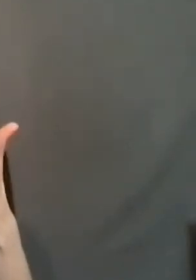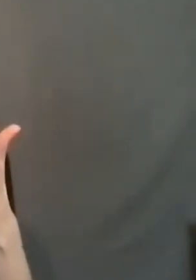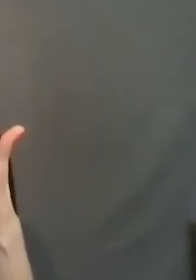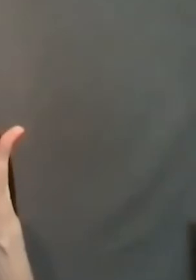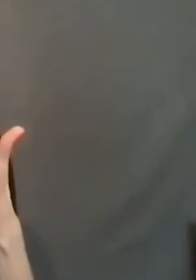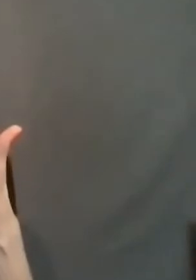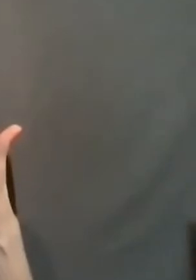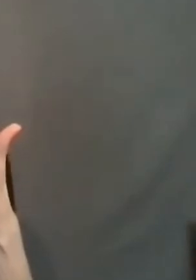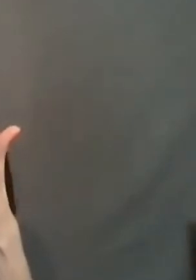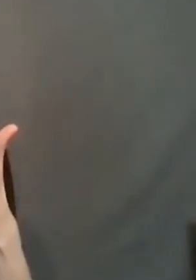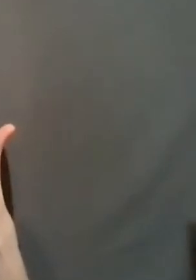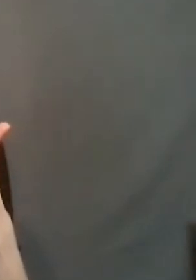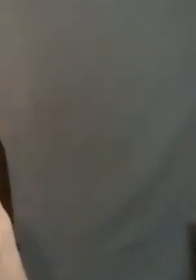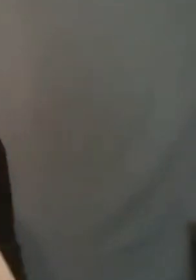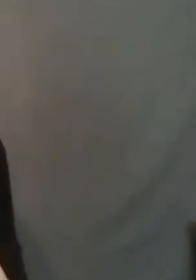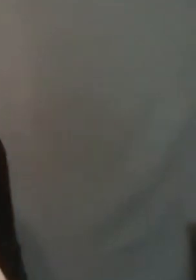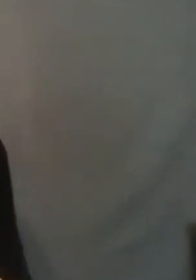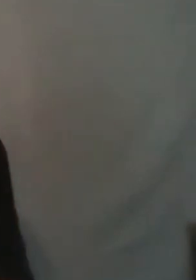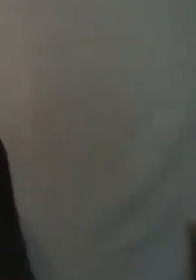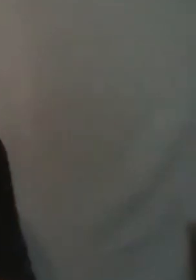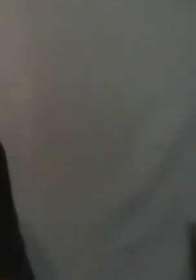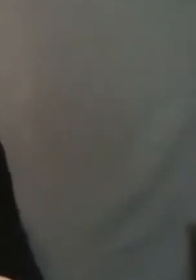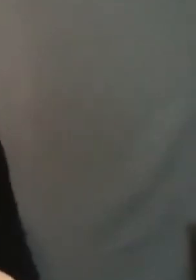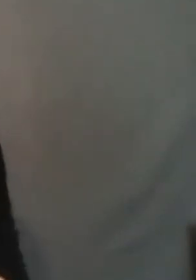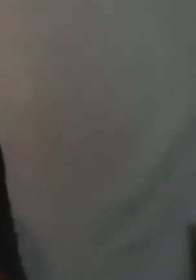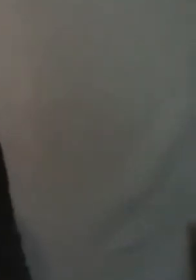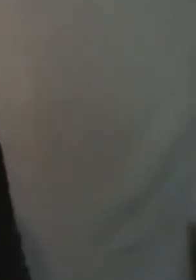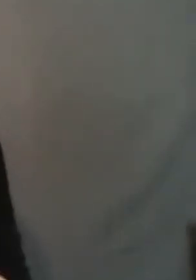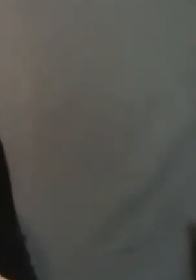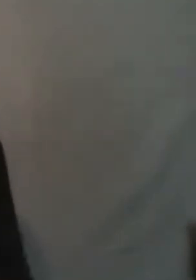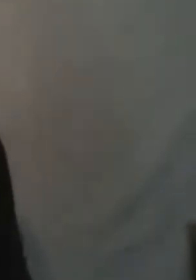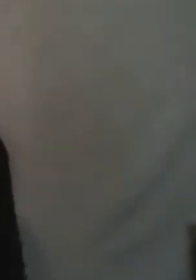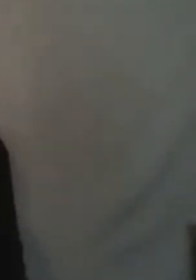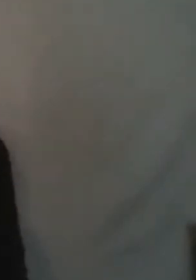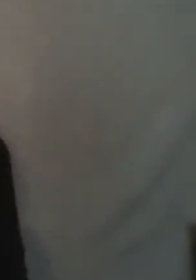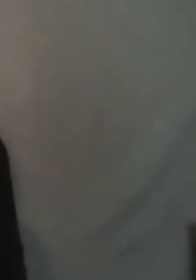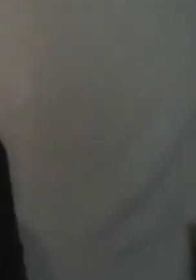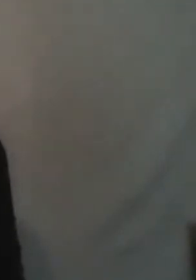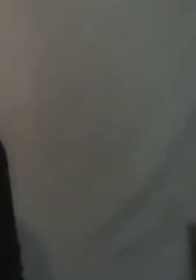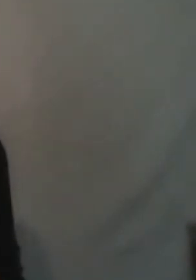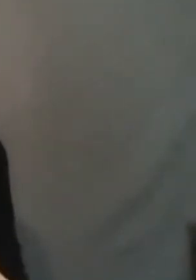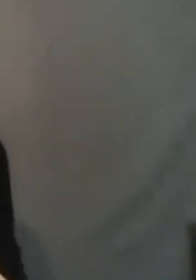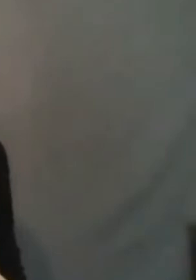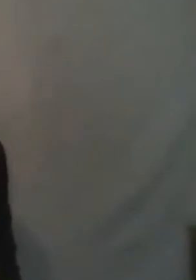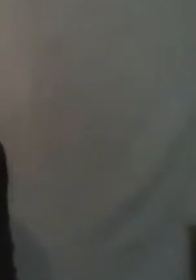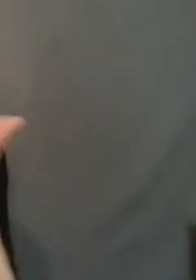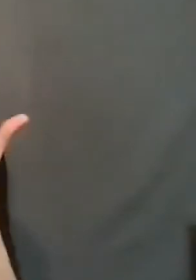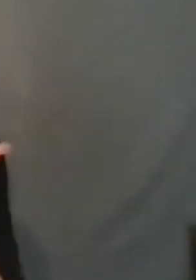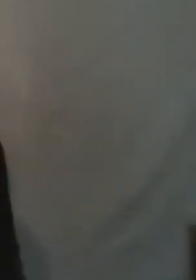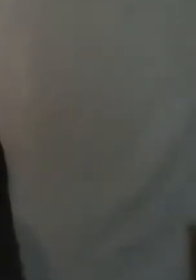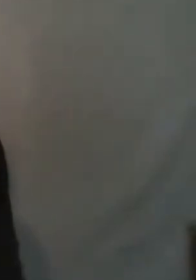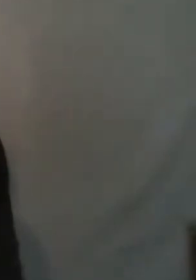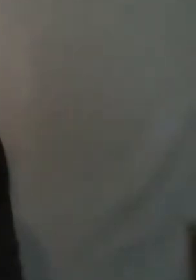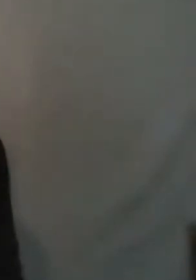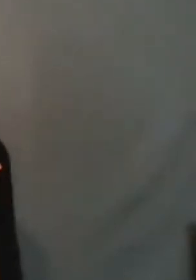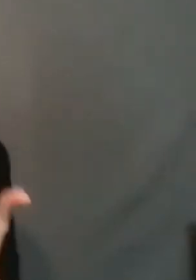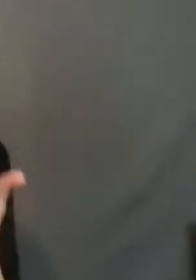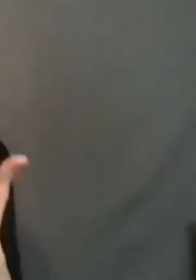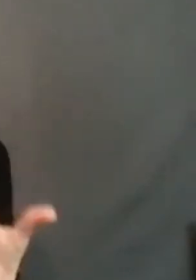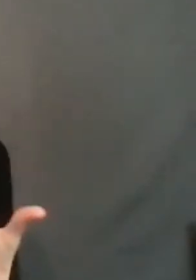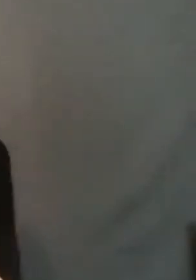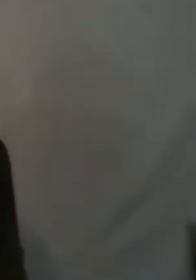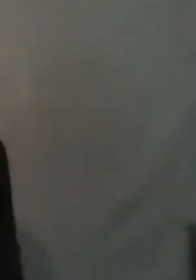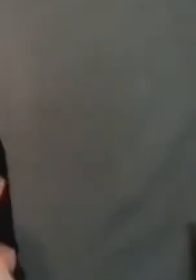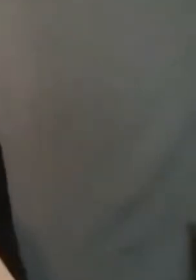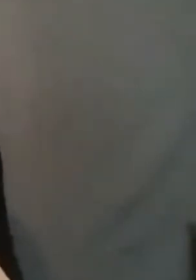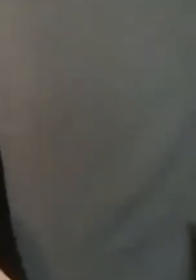Kanaki from Michigan State and the University of Chicago. They are leading today's course, and we are grateful to the faculty leaders for sharing